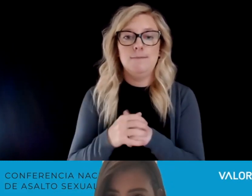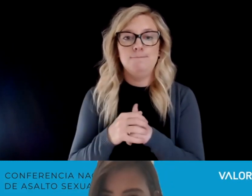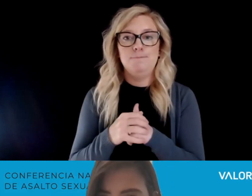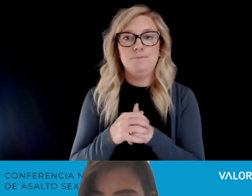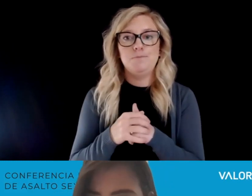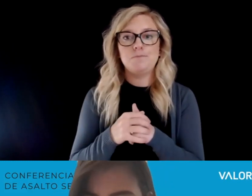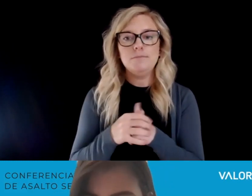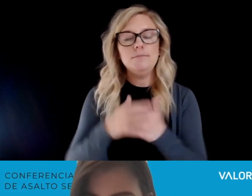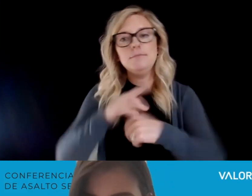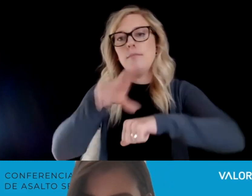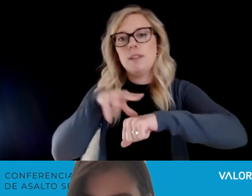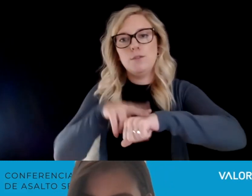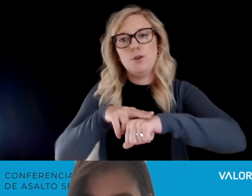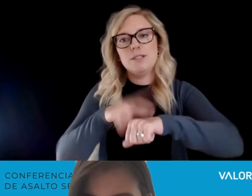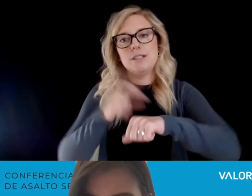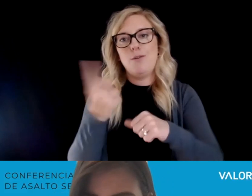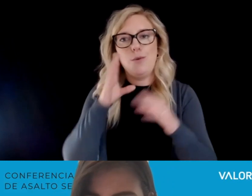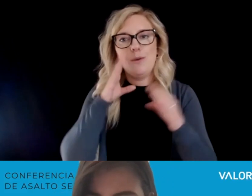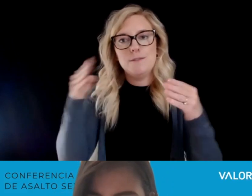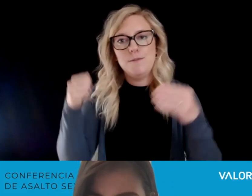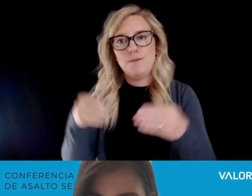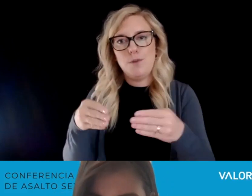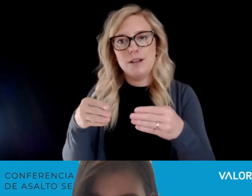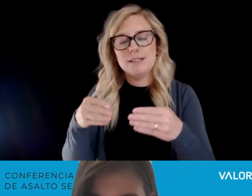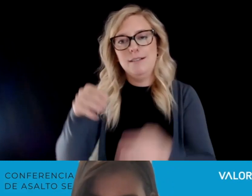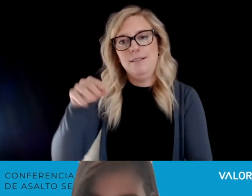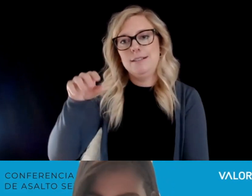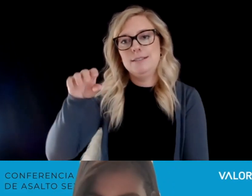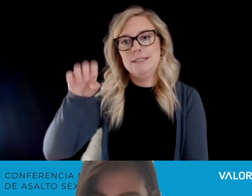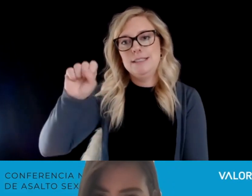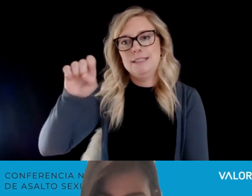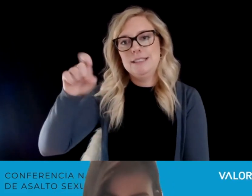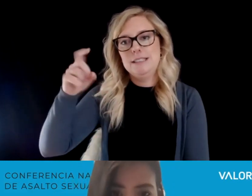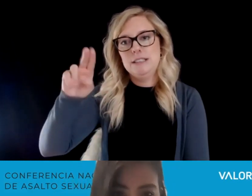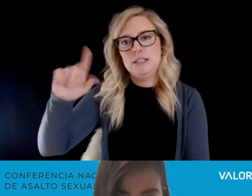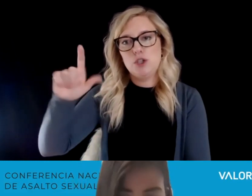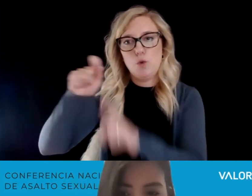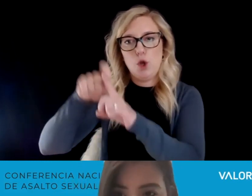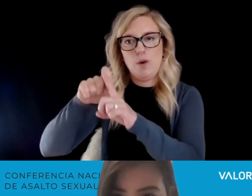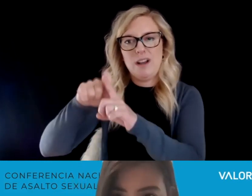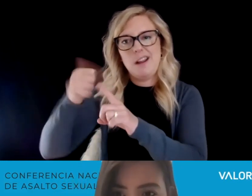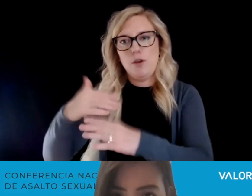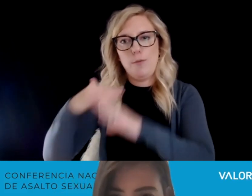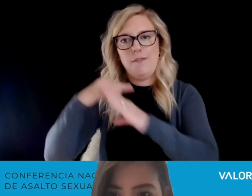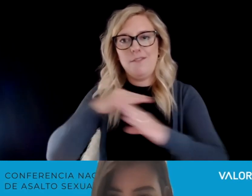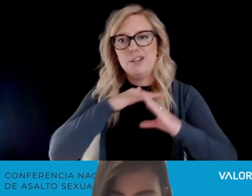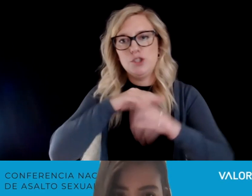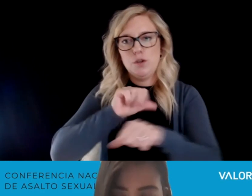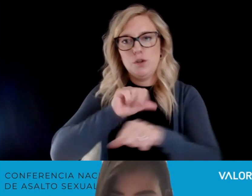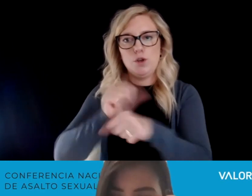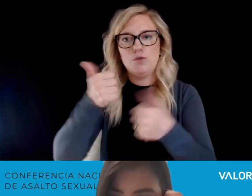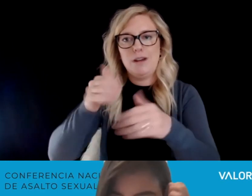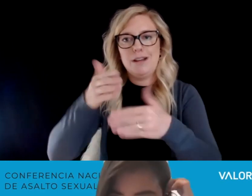And of course, I always focus on sexual harassment and other prevention work in terms of stopping sexual abuse.